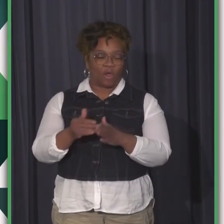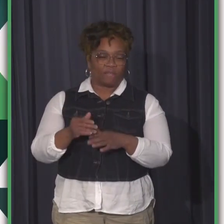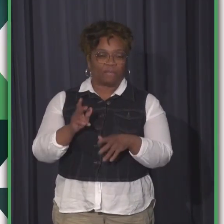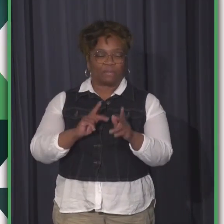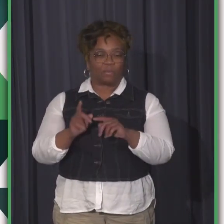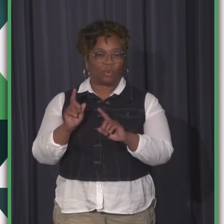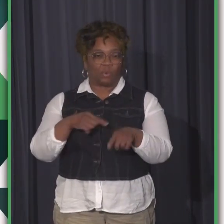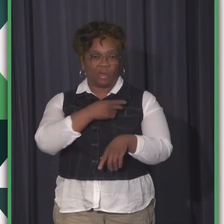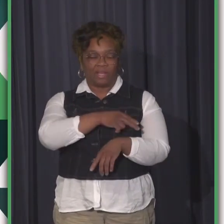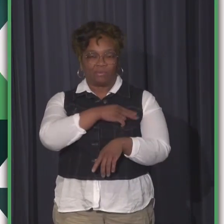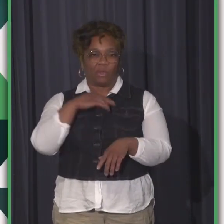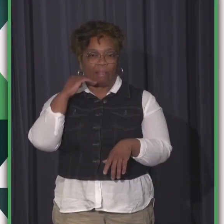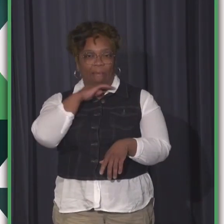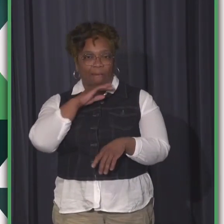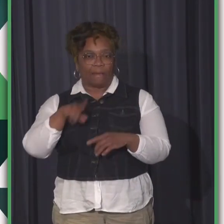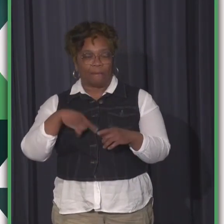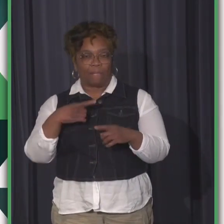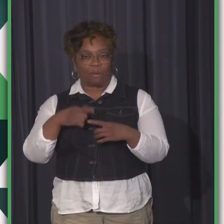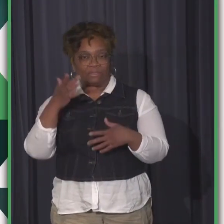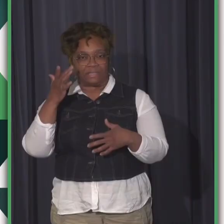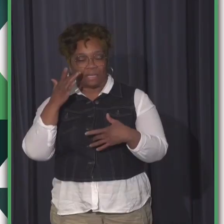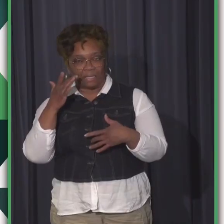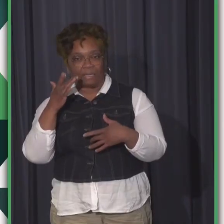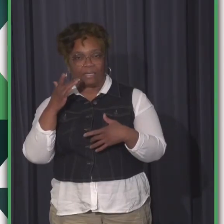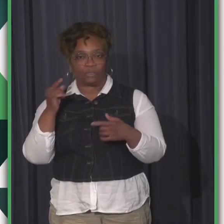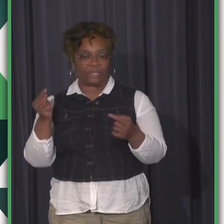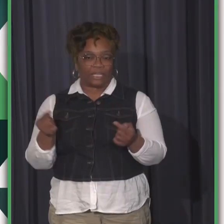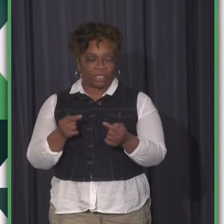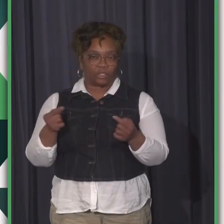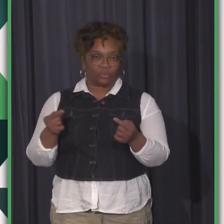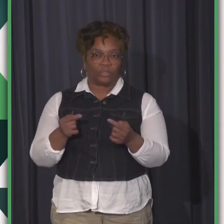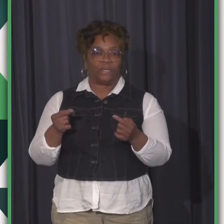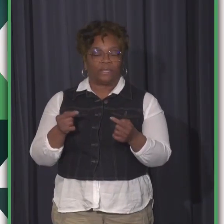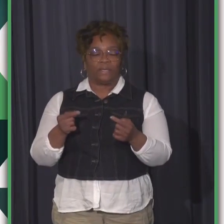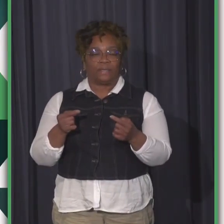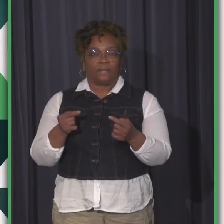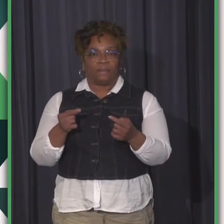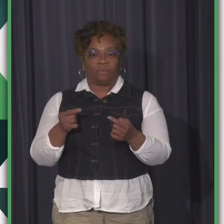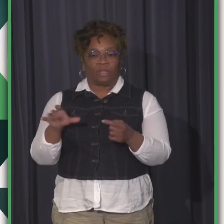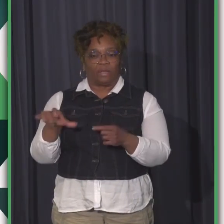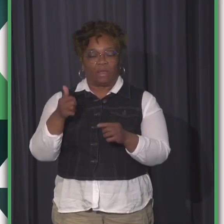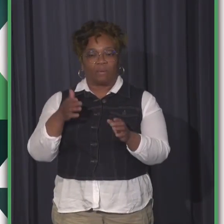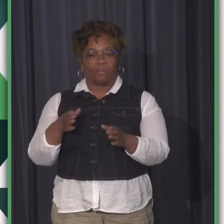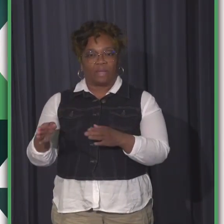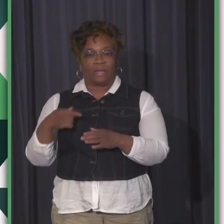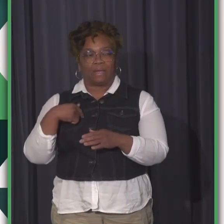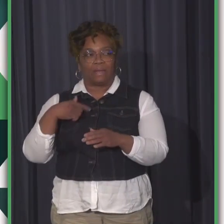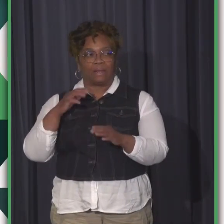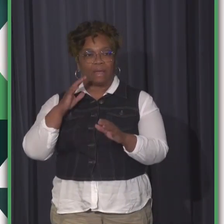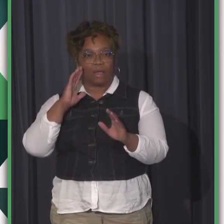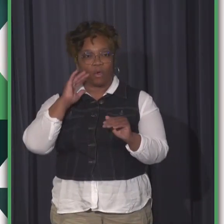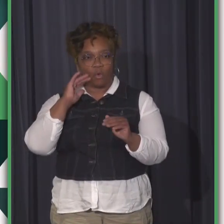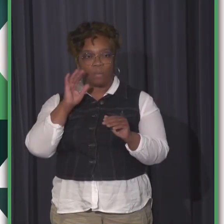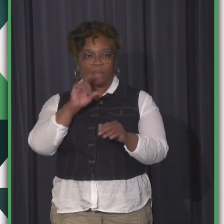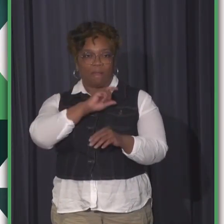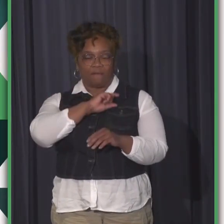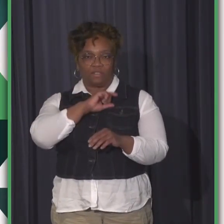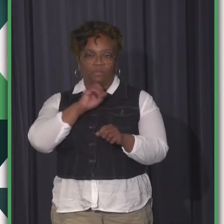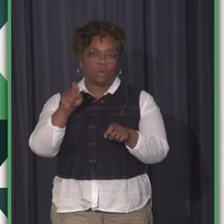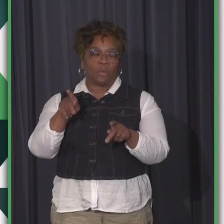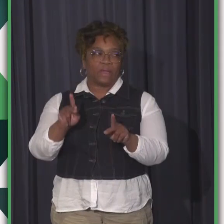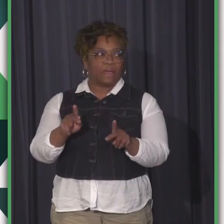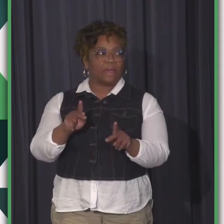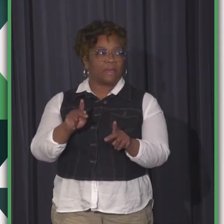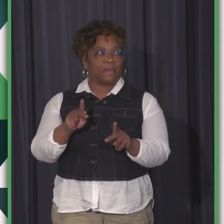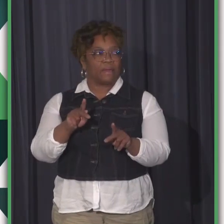or illness with ulterior motives. I hope that the officers are okay. I never heard nobody ask about the officers because that had